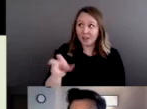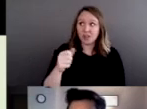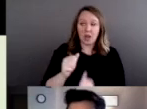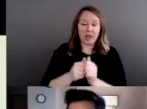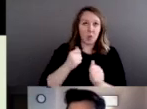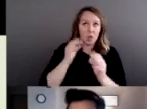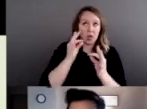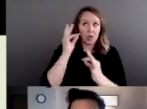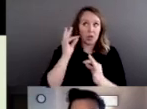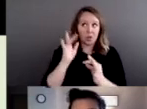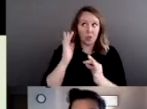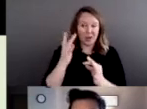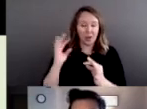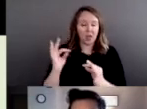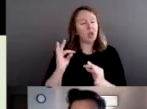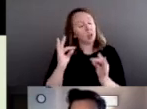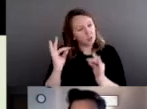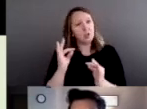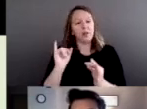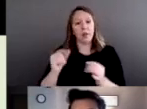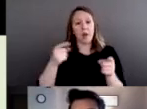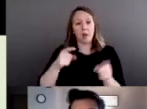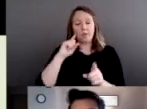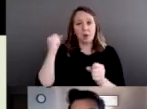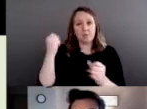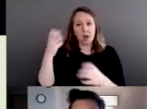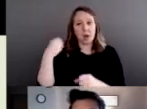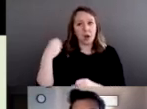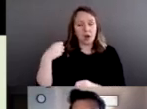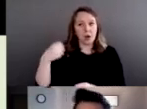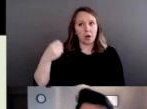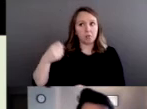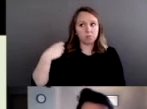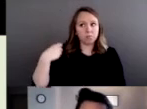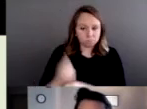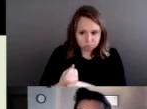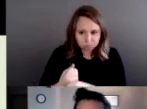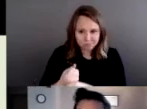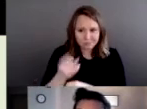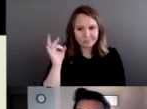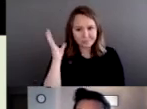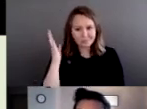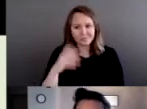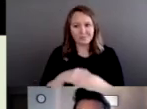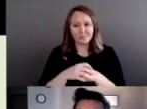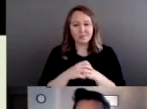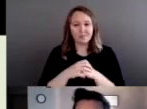for hundreds of years. However, in the general population